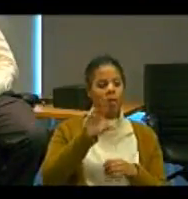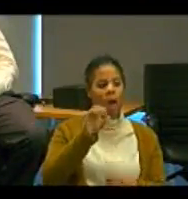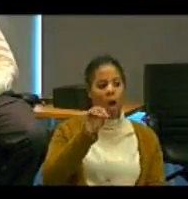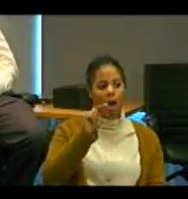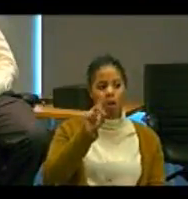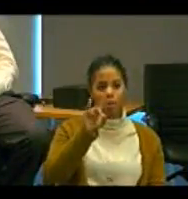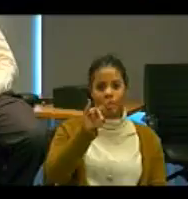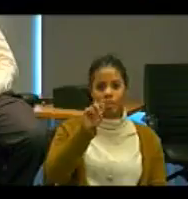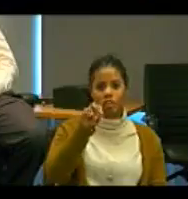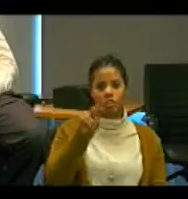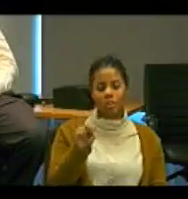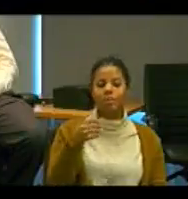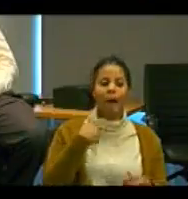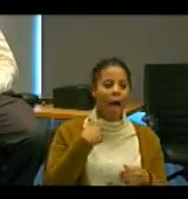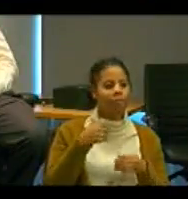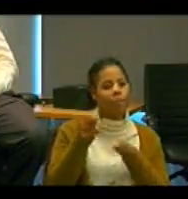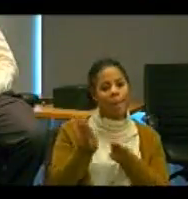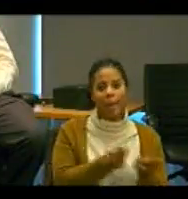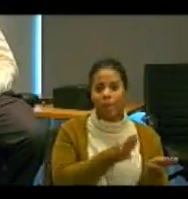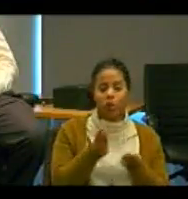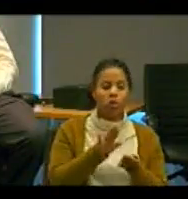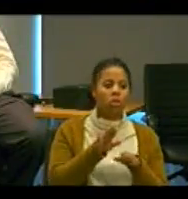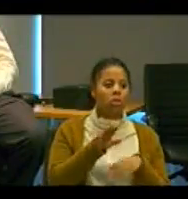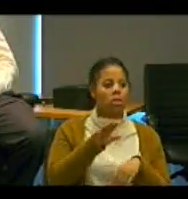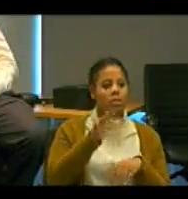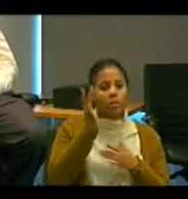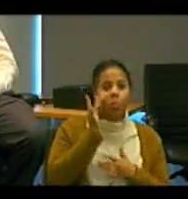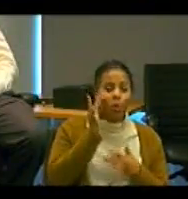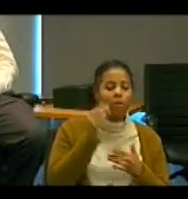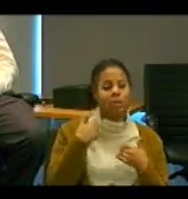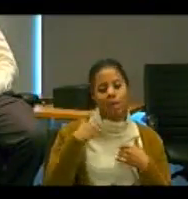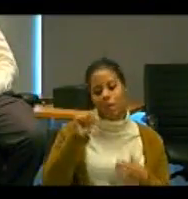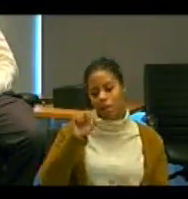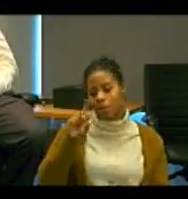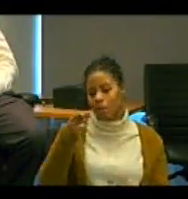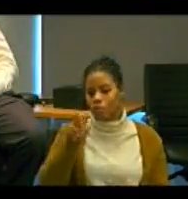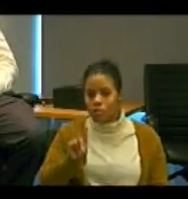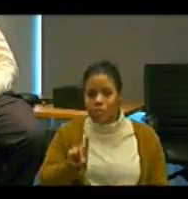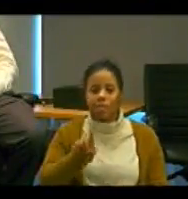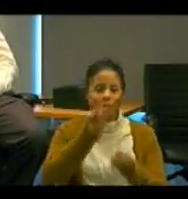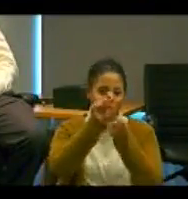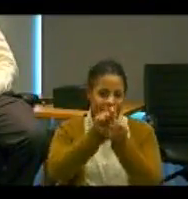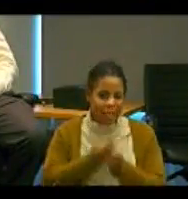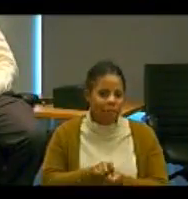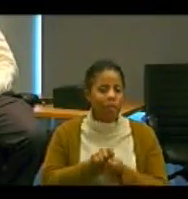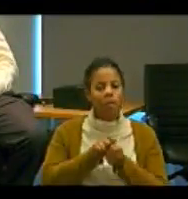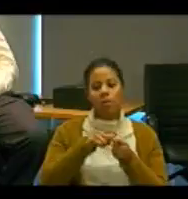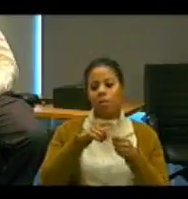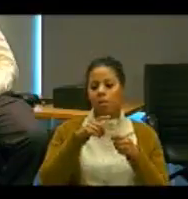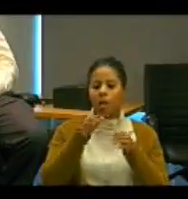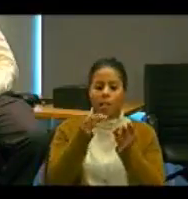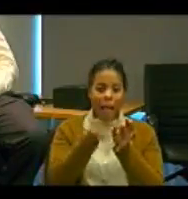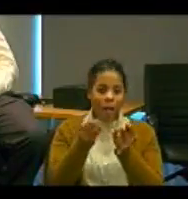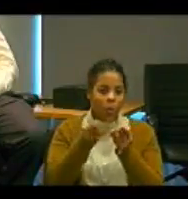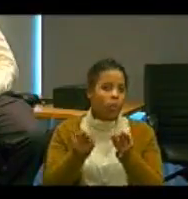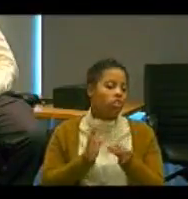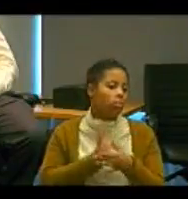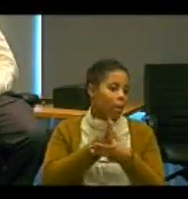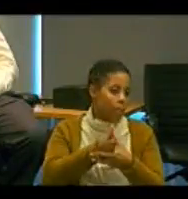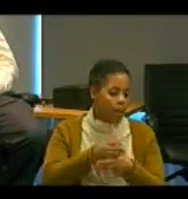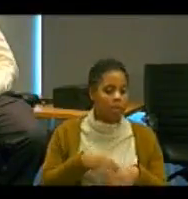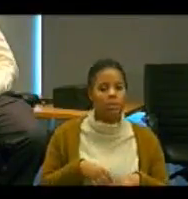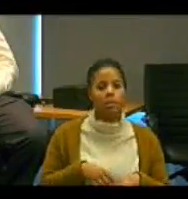behavior disorders. We've looked at this for ADHD, specific learning disabilities, specific language impairments, other health